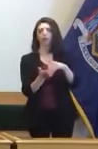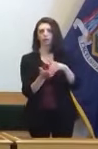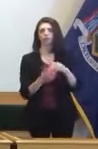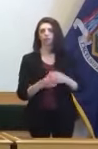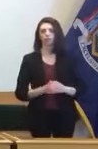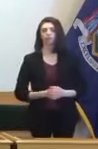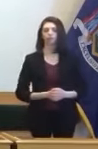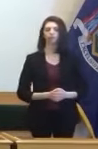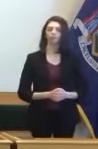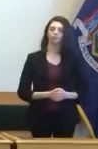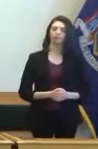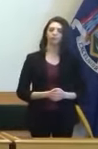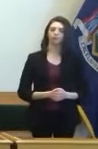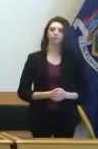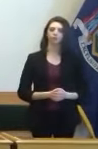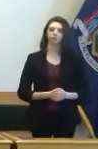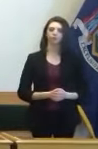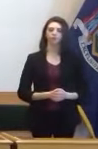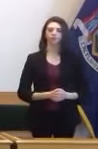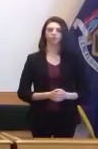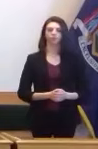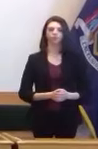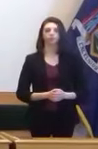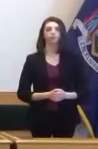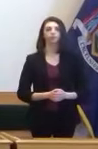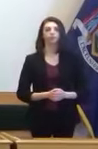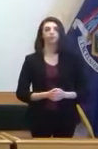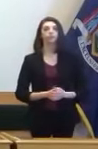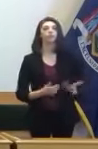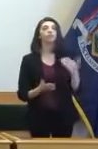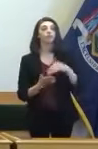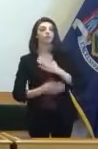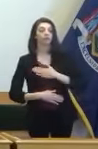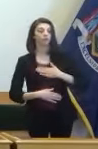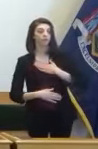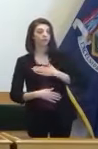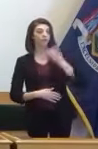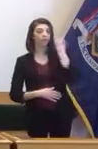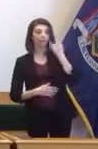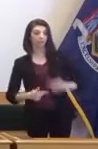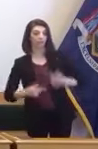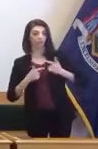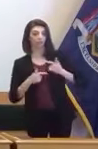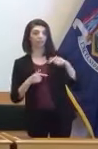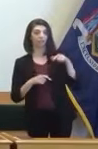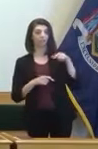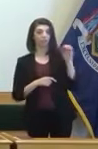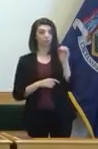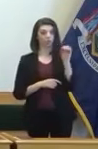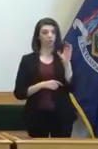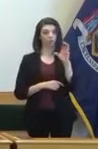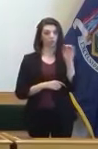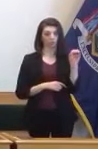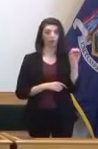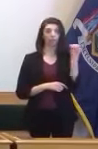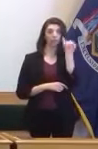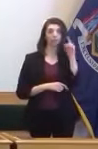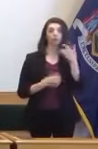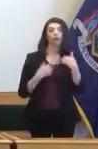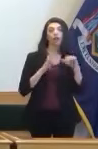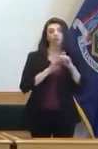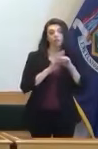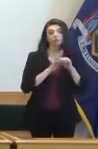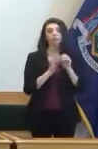on that earlier. We encourage, again, county residents who have questions about COVID-19 to contact the health